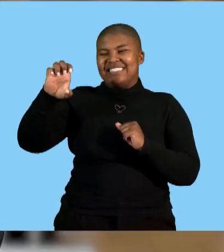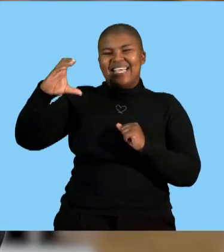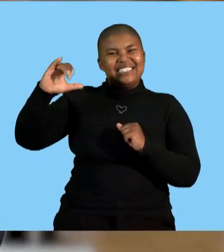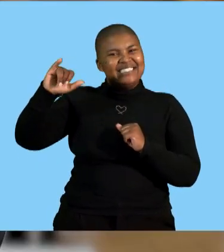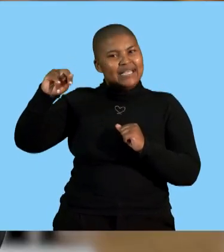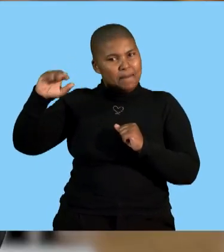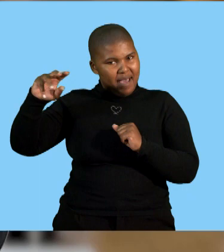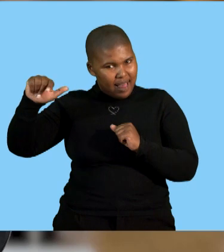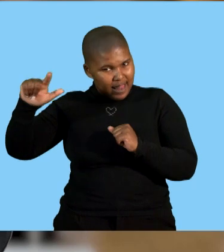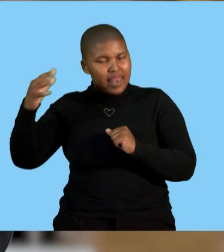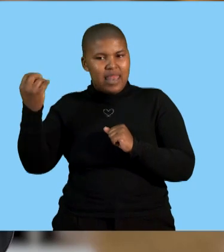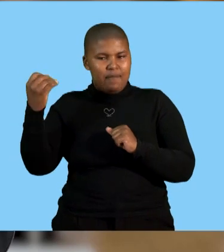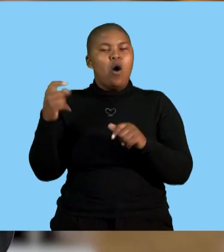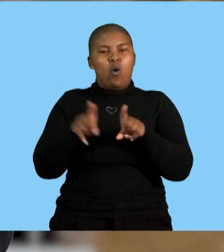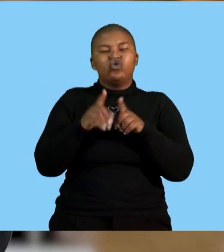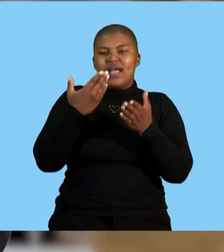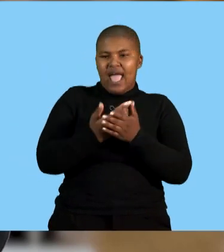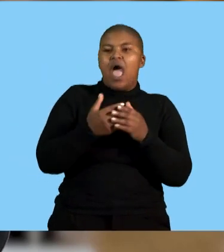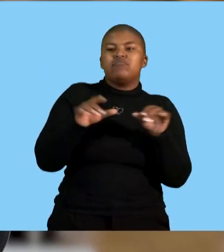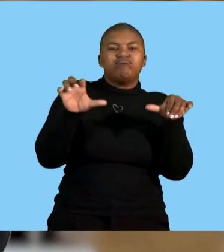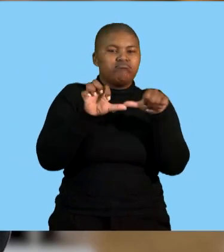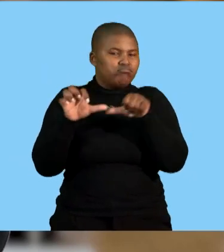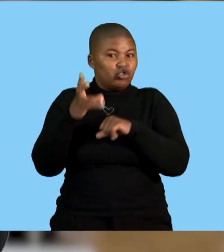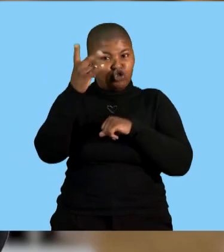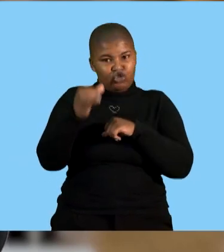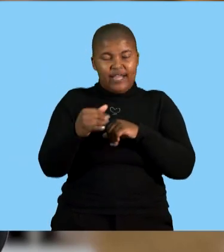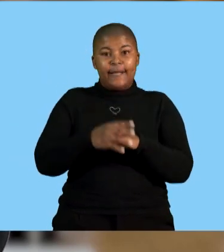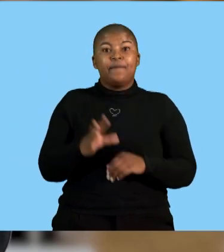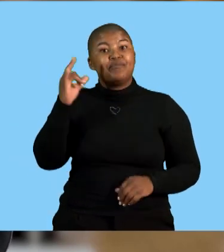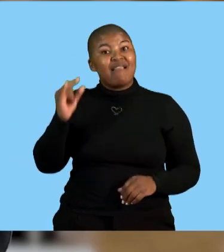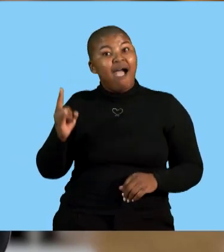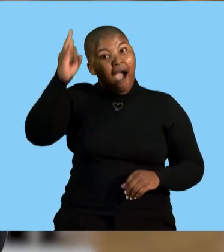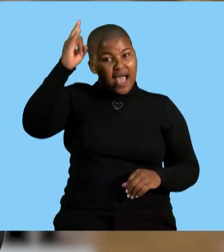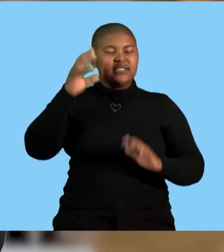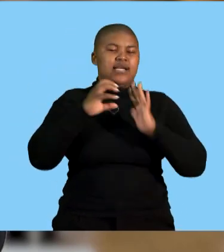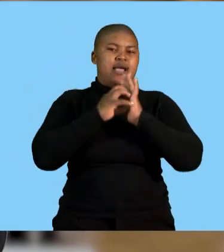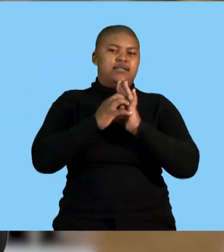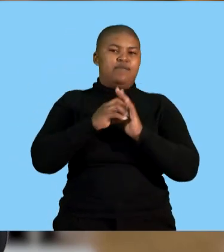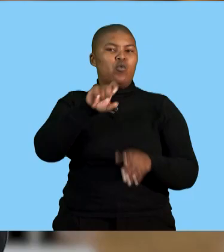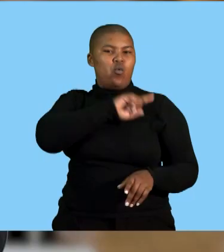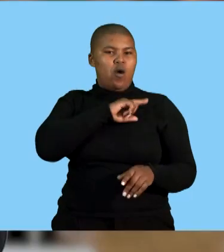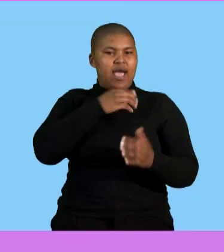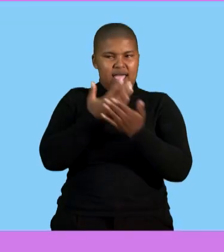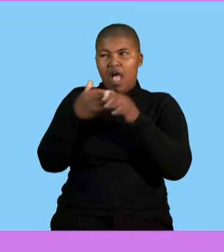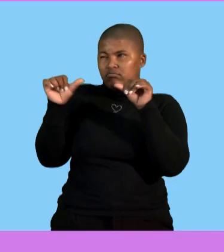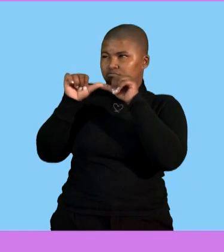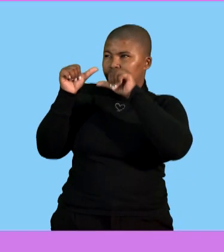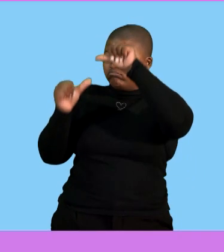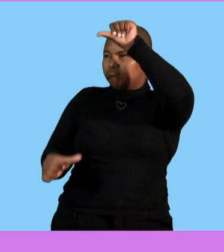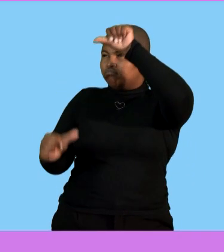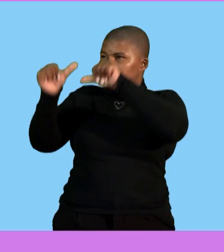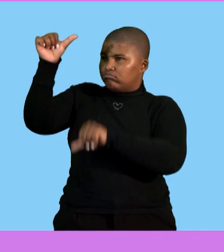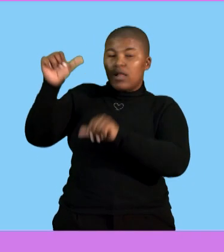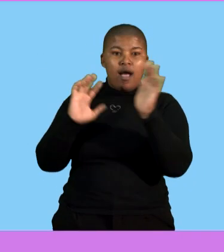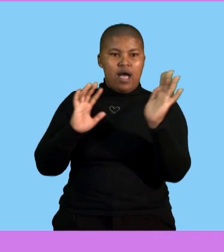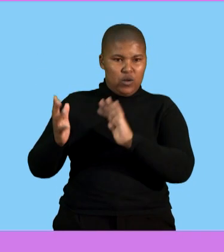be a decimal and it can be measured. Now we can look at the height. Height can be measured, so it can be classified